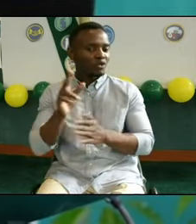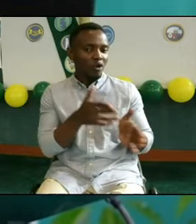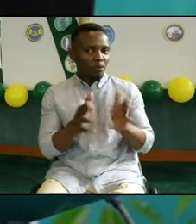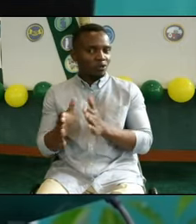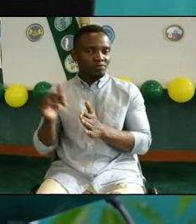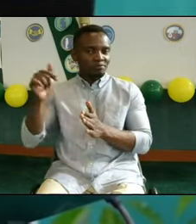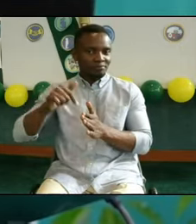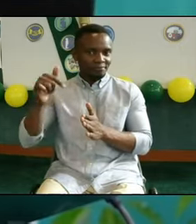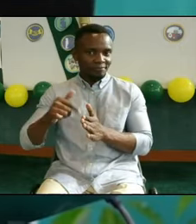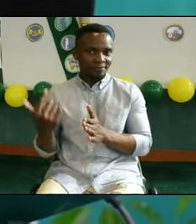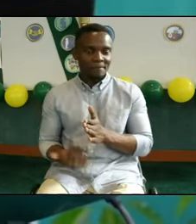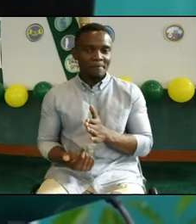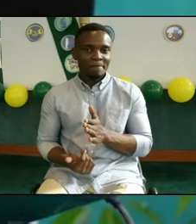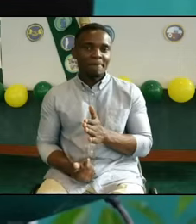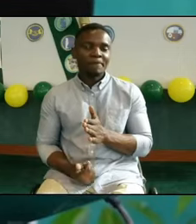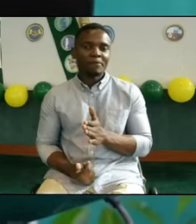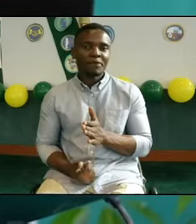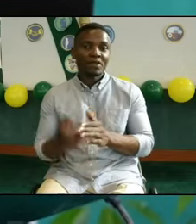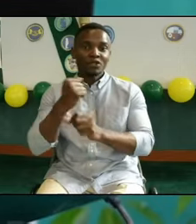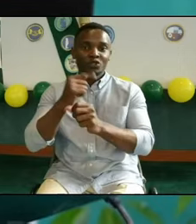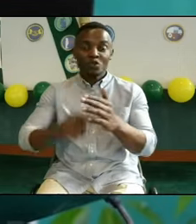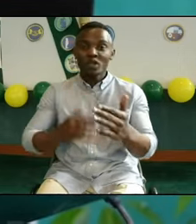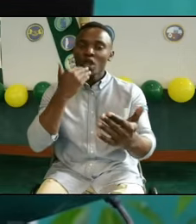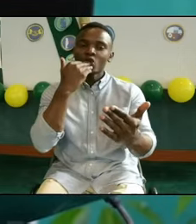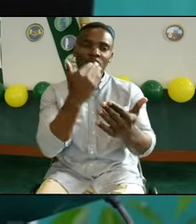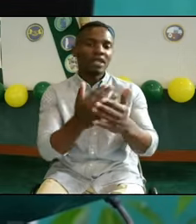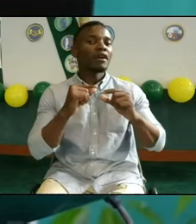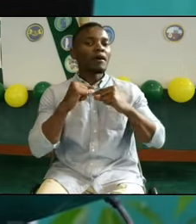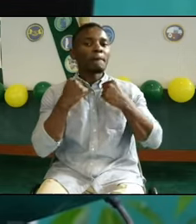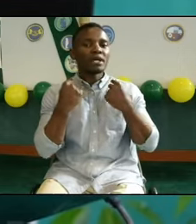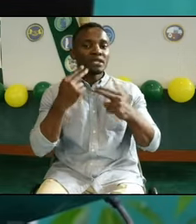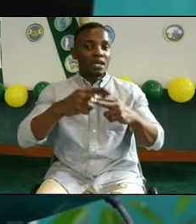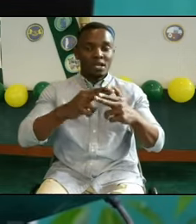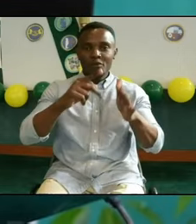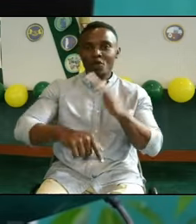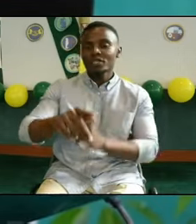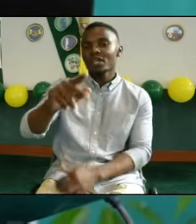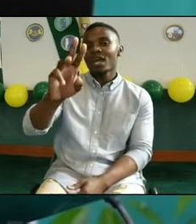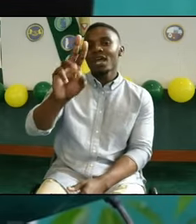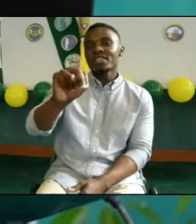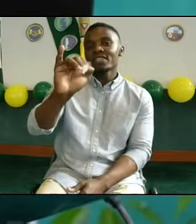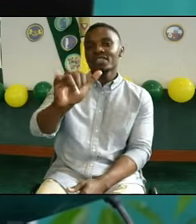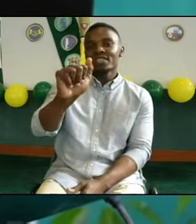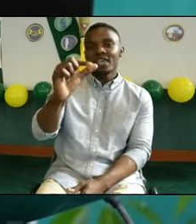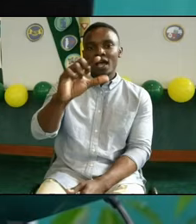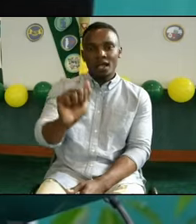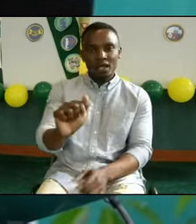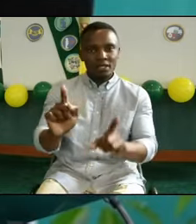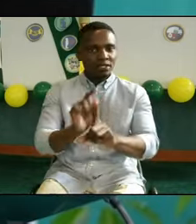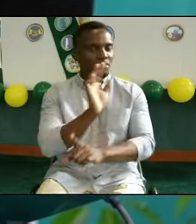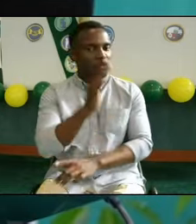opportunity and this great platform to thank Pastor Peter Nyaga and your beautiful